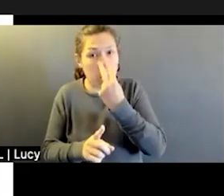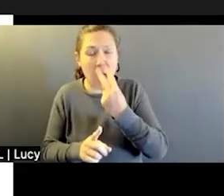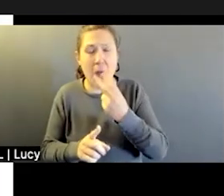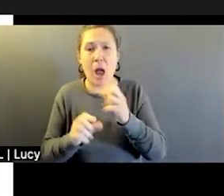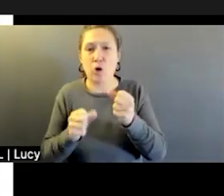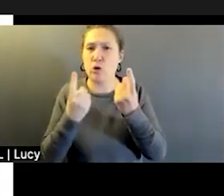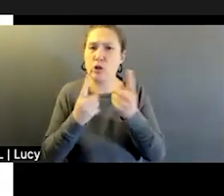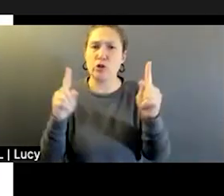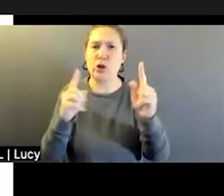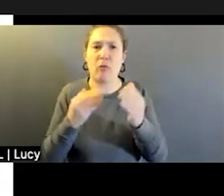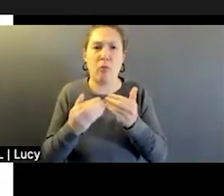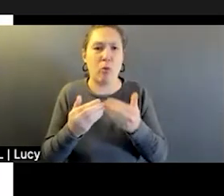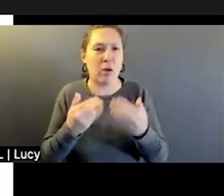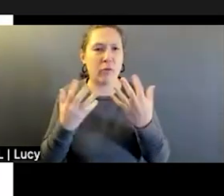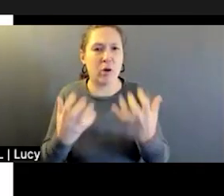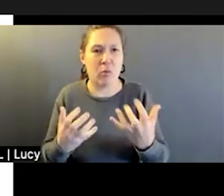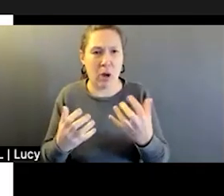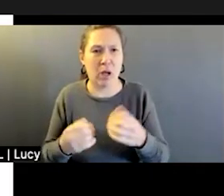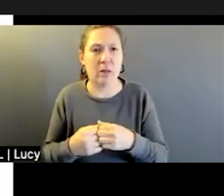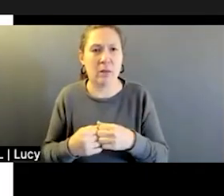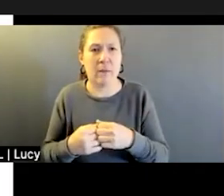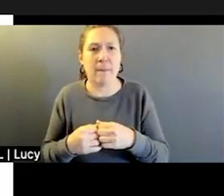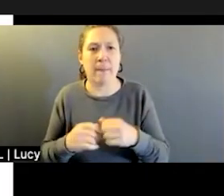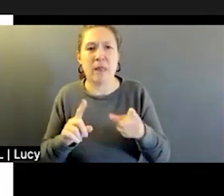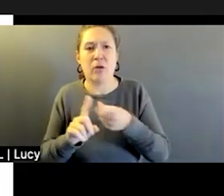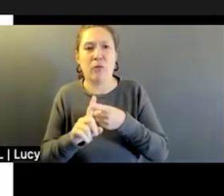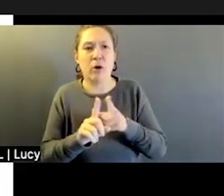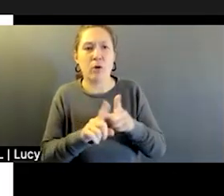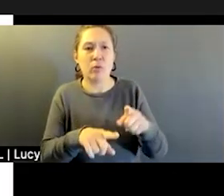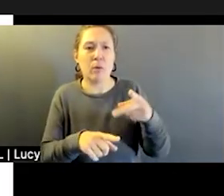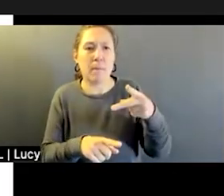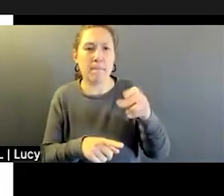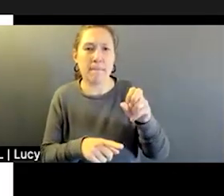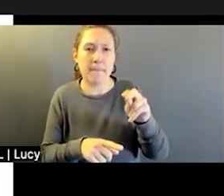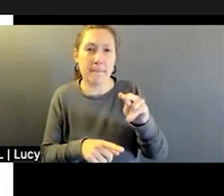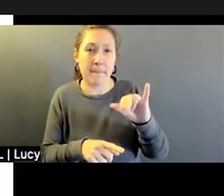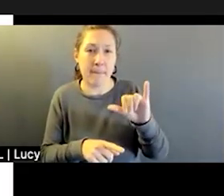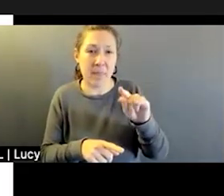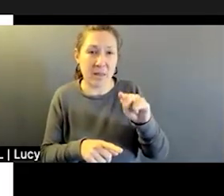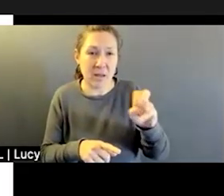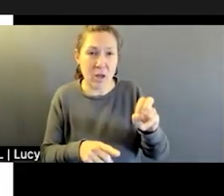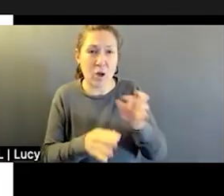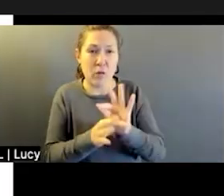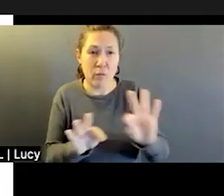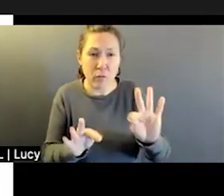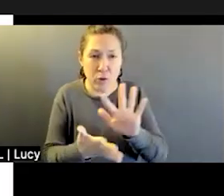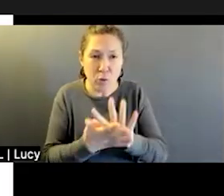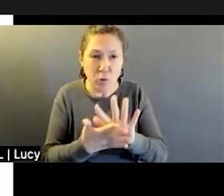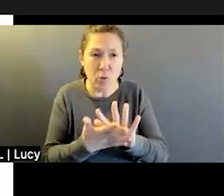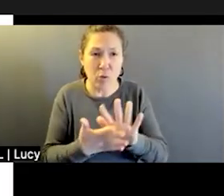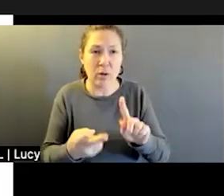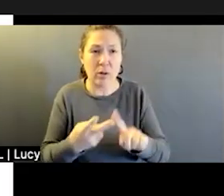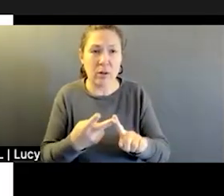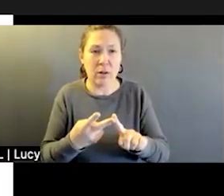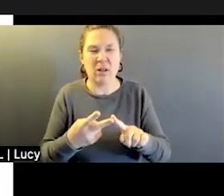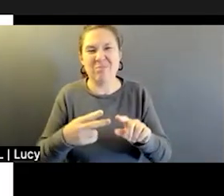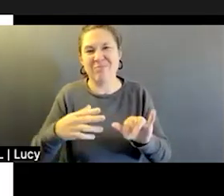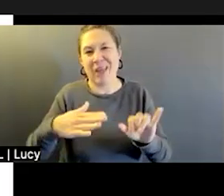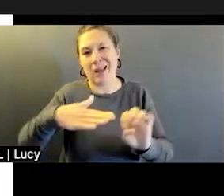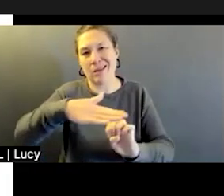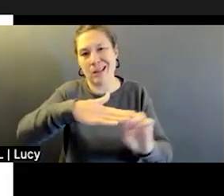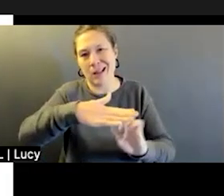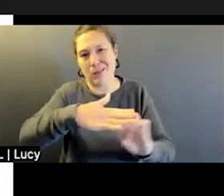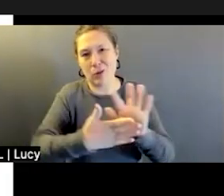He attended first Penistone Free School and then Penistone Grammar School. The main building of Penistone Grammar School today